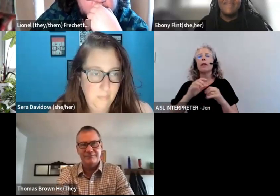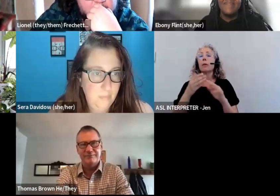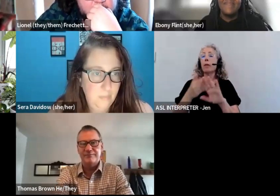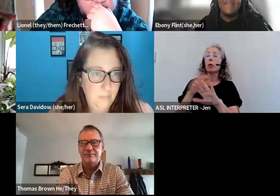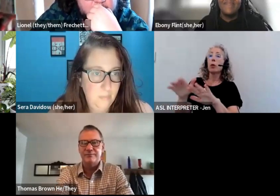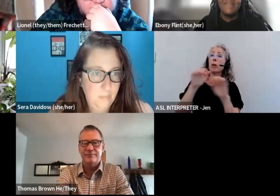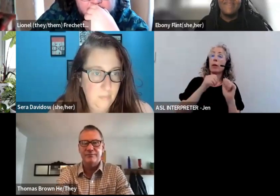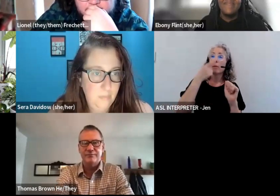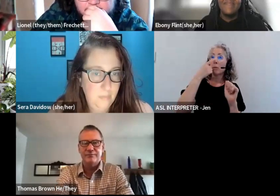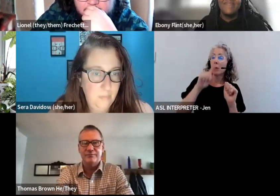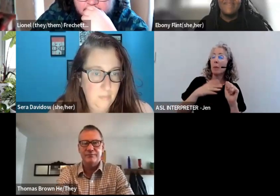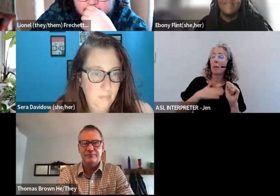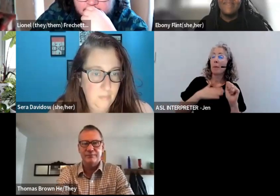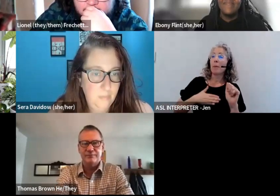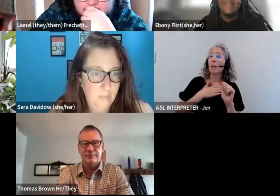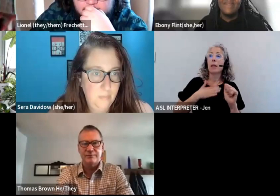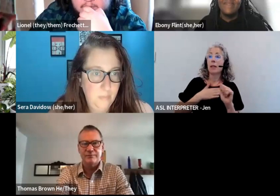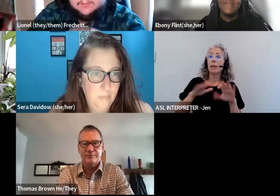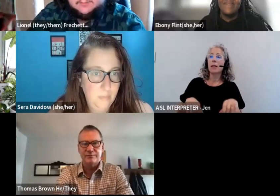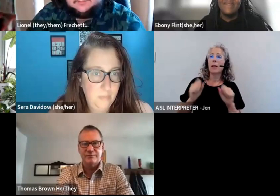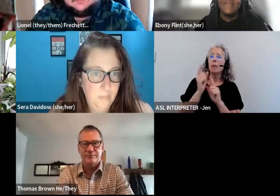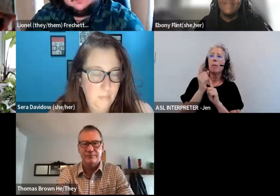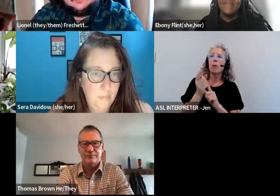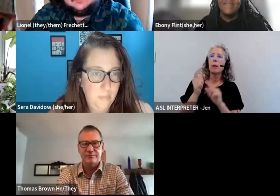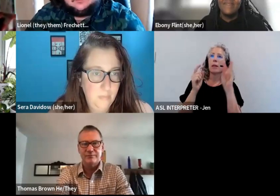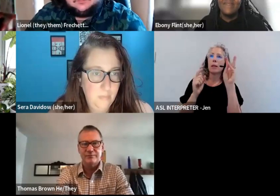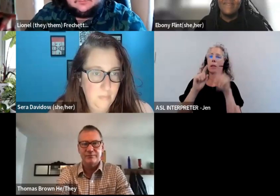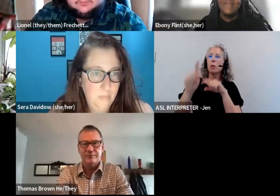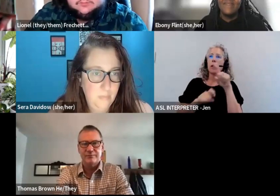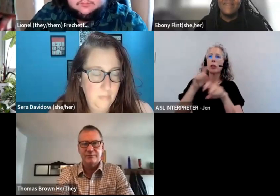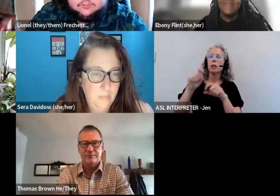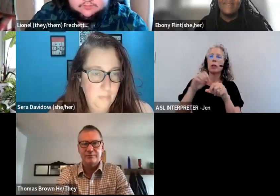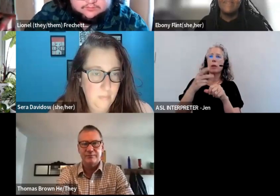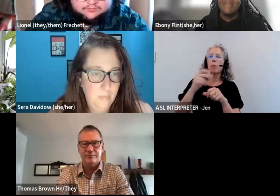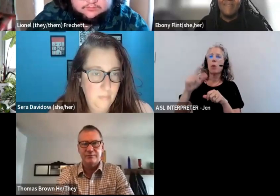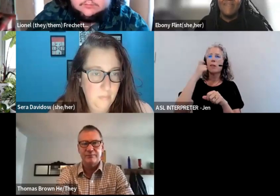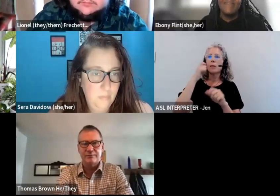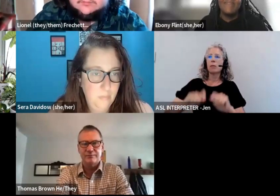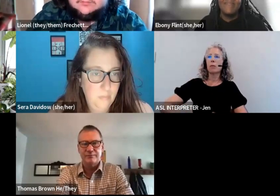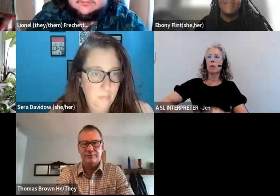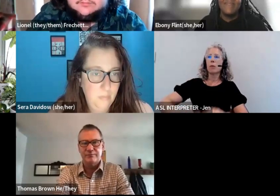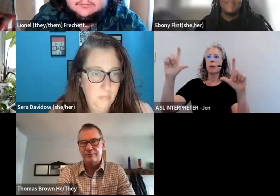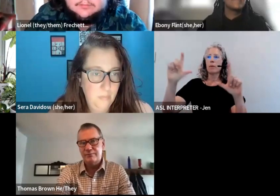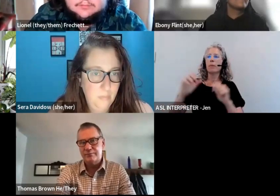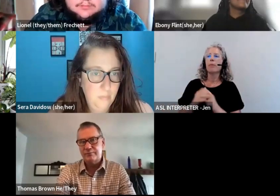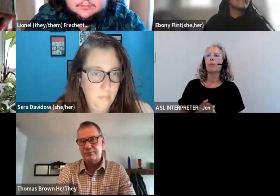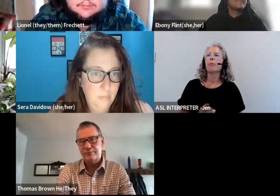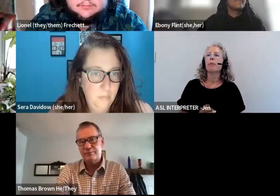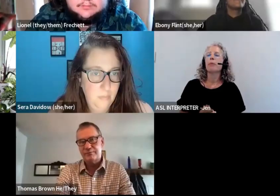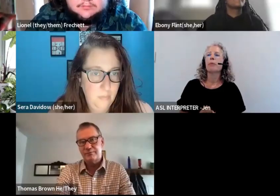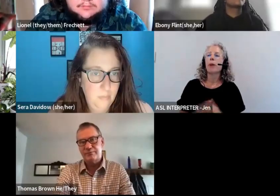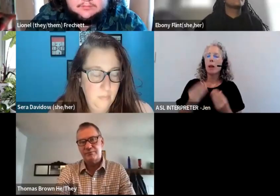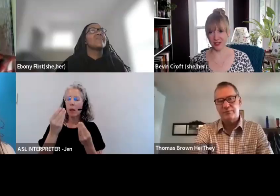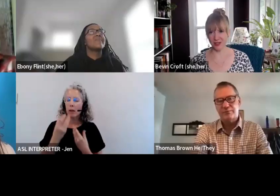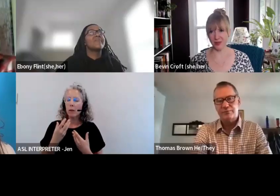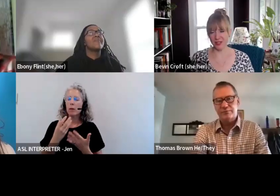leave, if you could please take just a moment. There are 6 questions in the poll that just popped up. Let us know